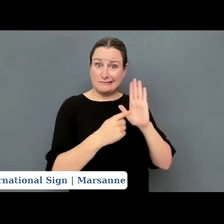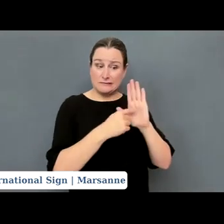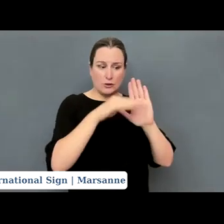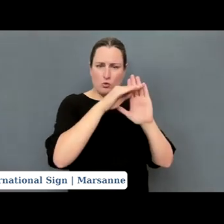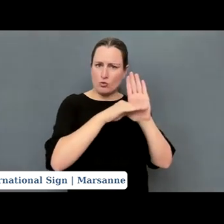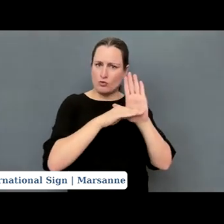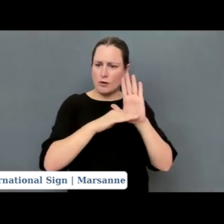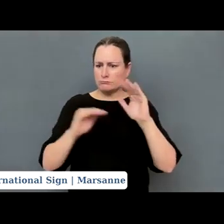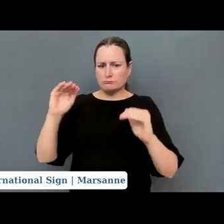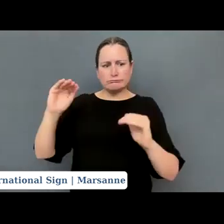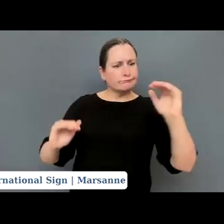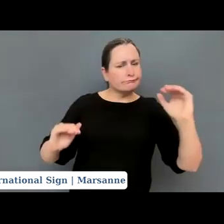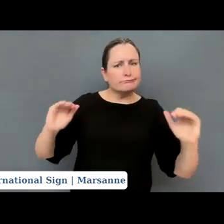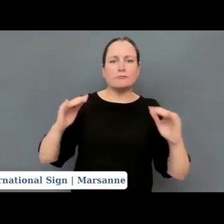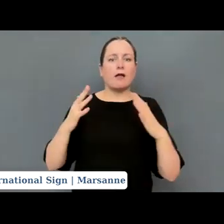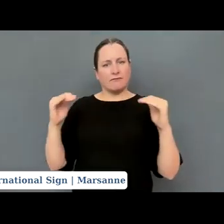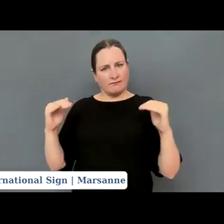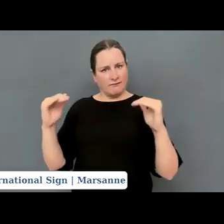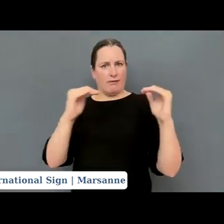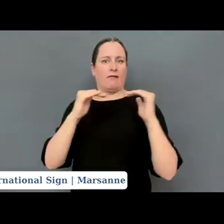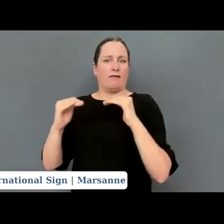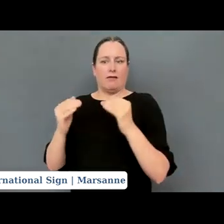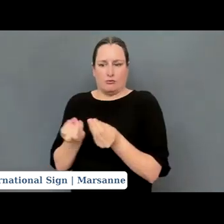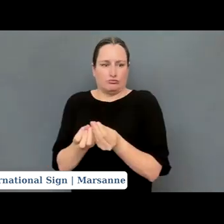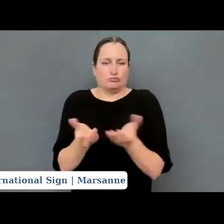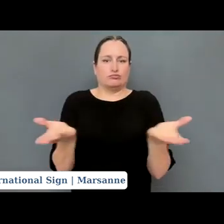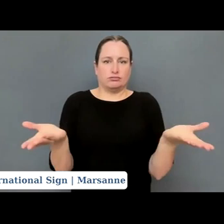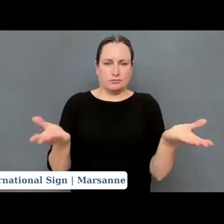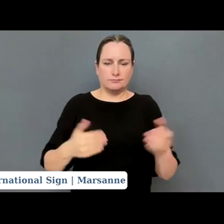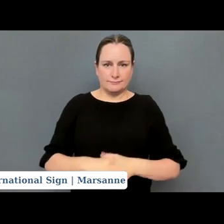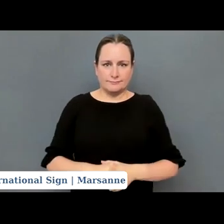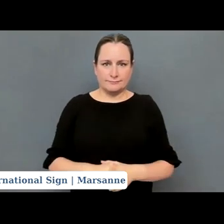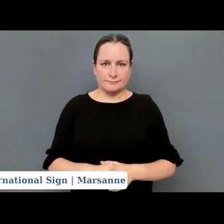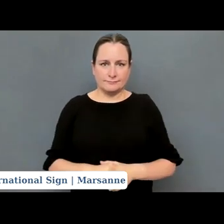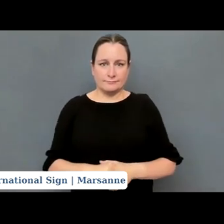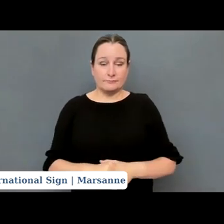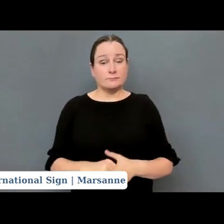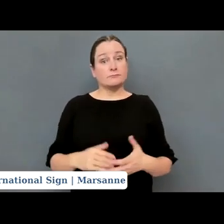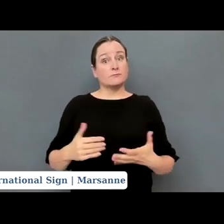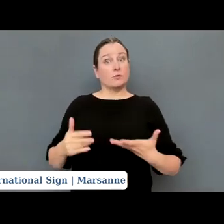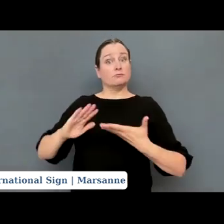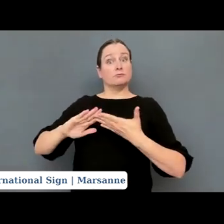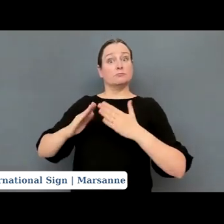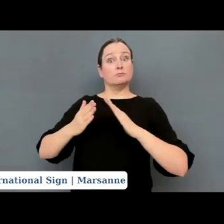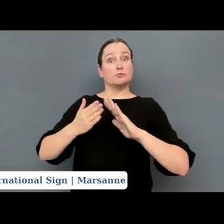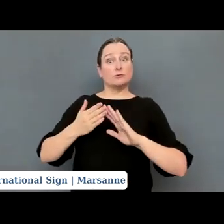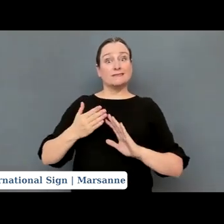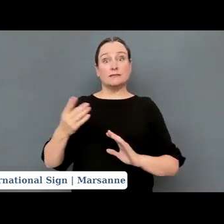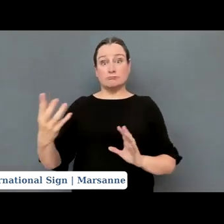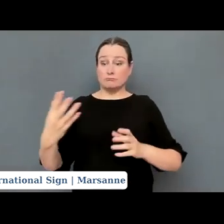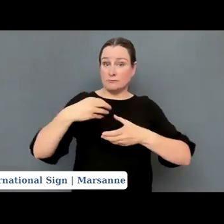Within this process, as I have said, the role of the civil society in this case in the monitoring process,